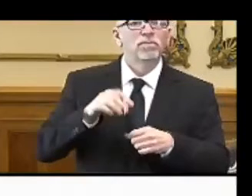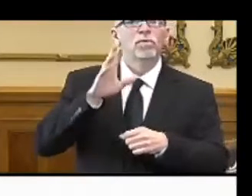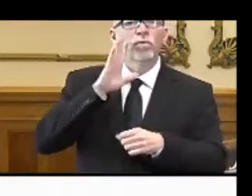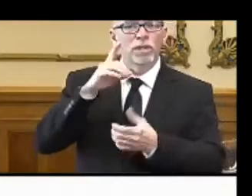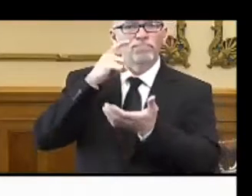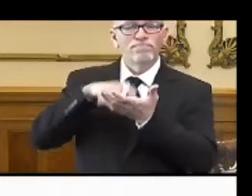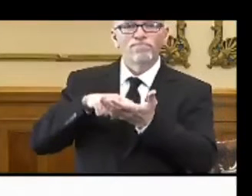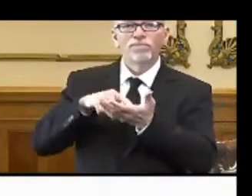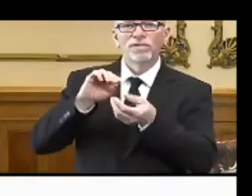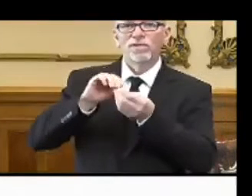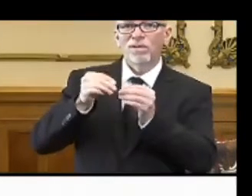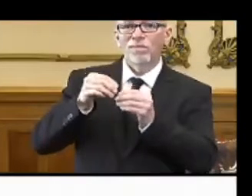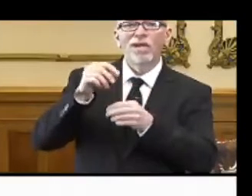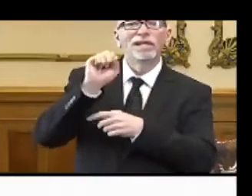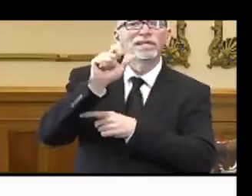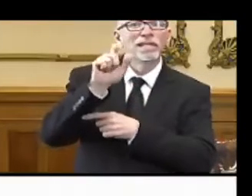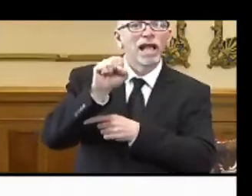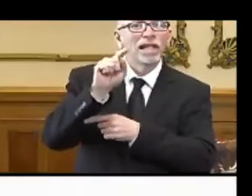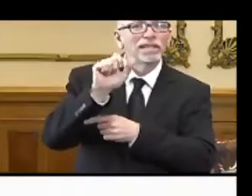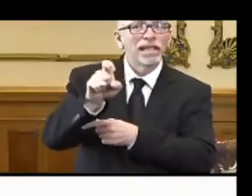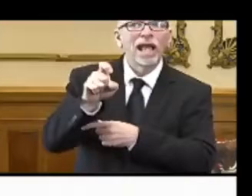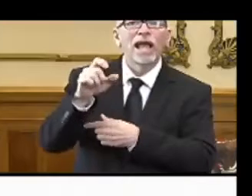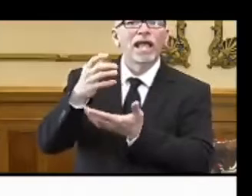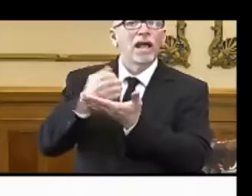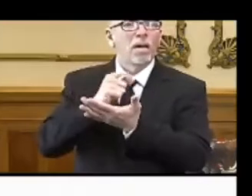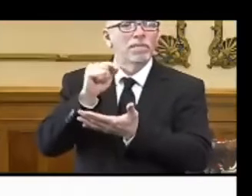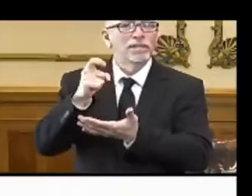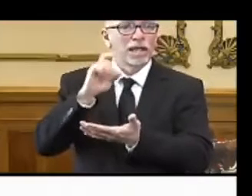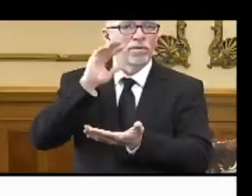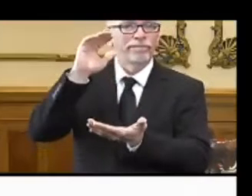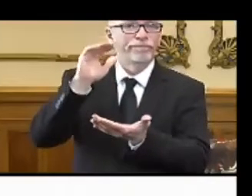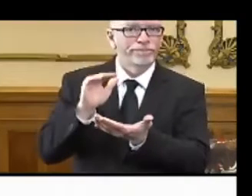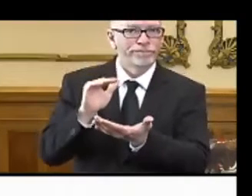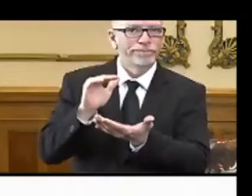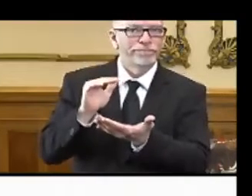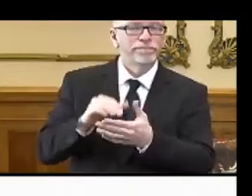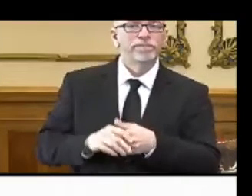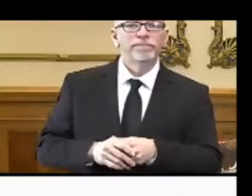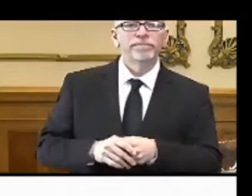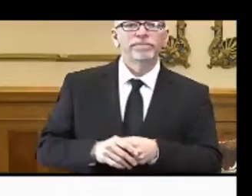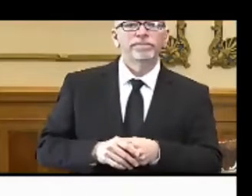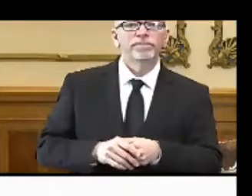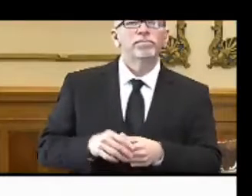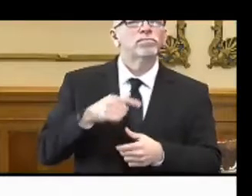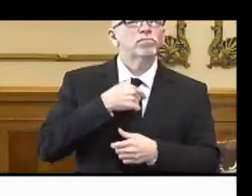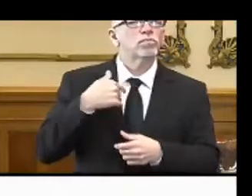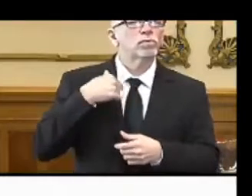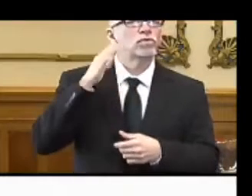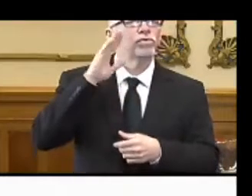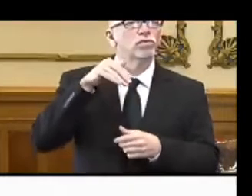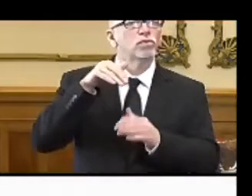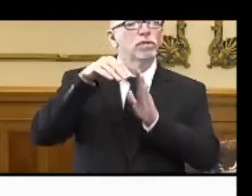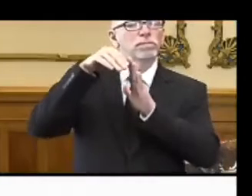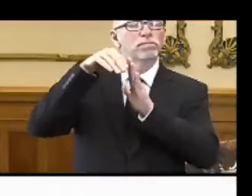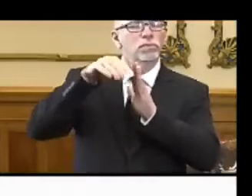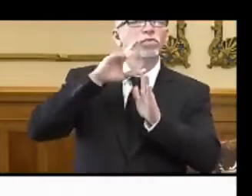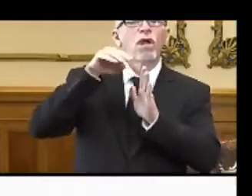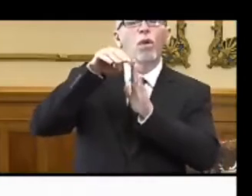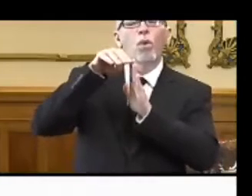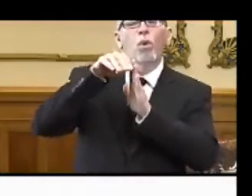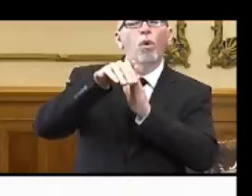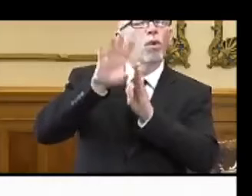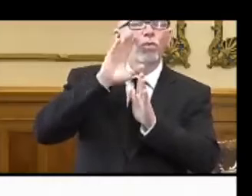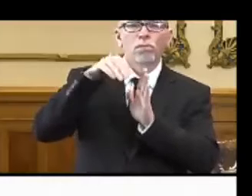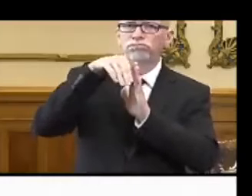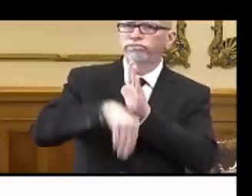in those sales tax and income tax numbers. We do know that the descent will be steep